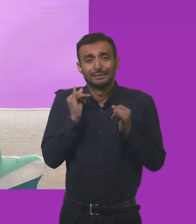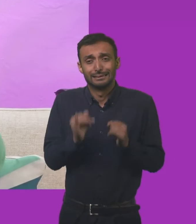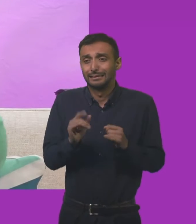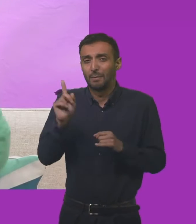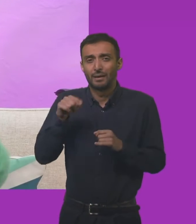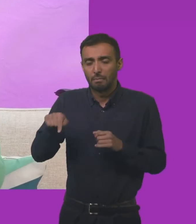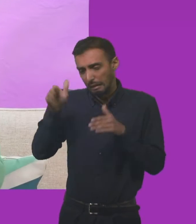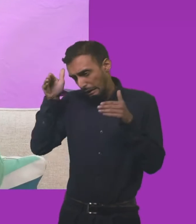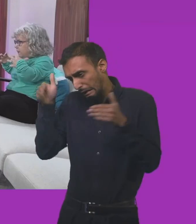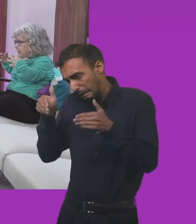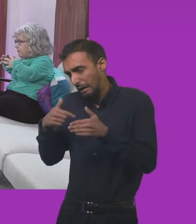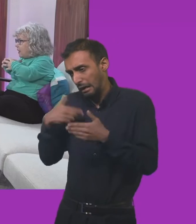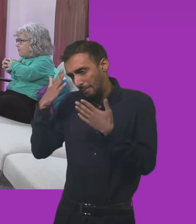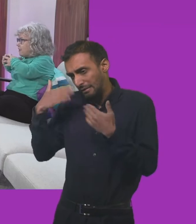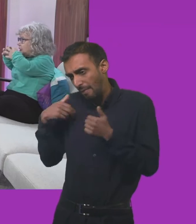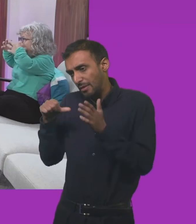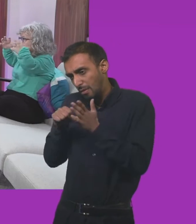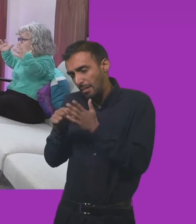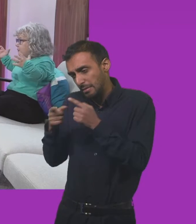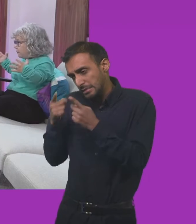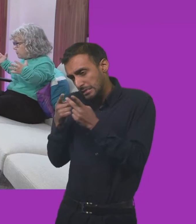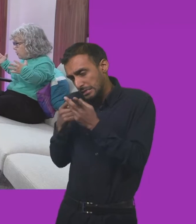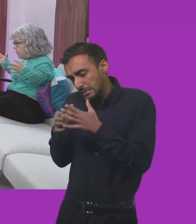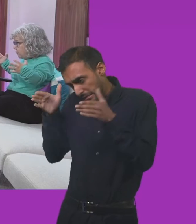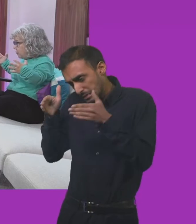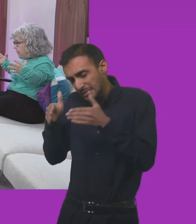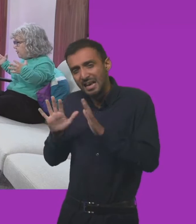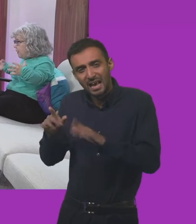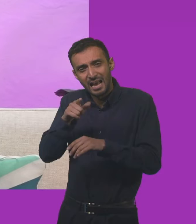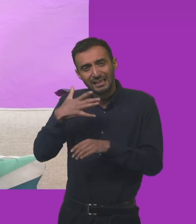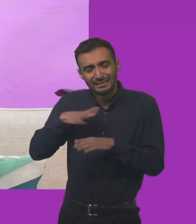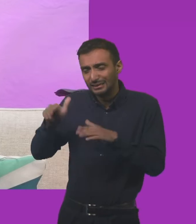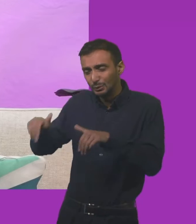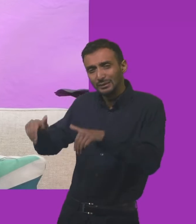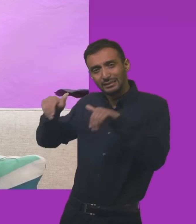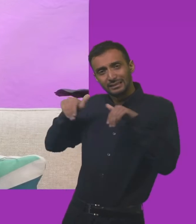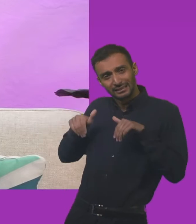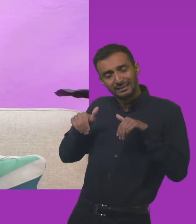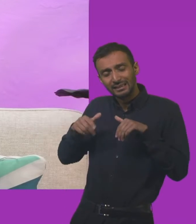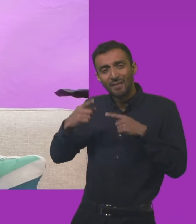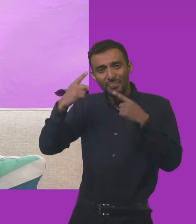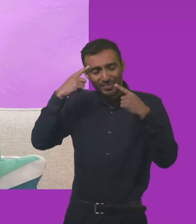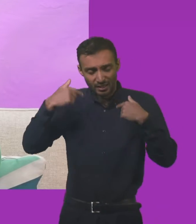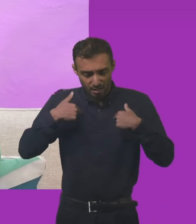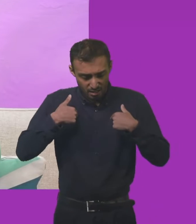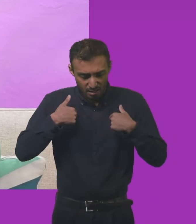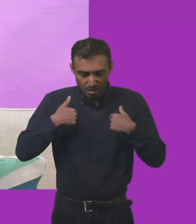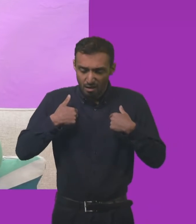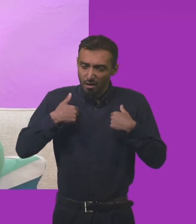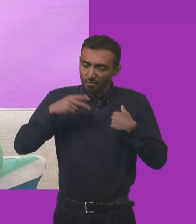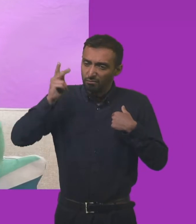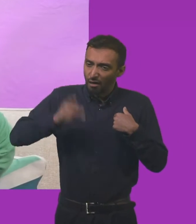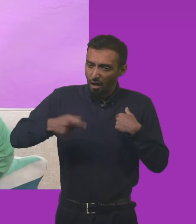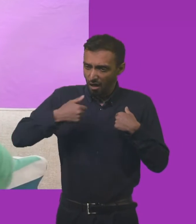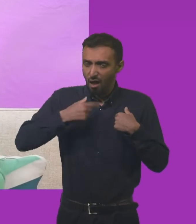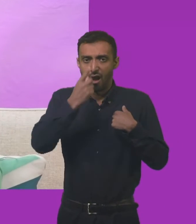health problems and stuff like that, and they need to kind of think outside of themselves a little bit. Realize that you are capable of doing a lot of